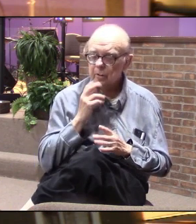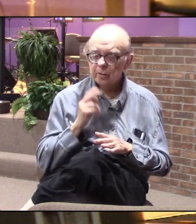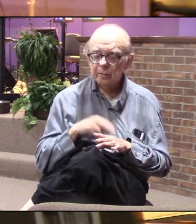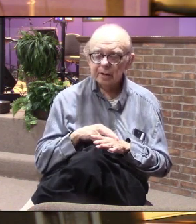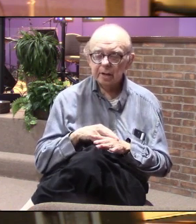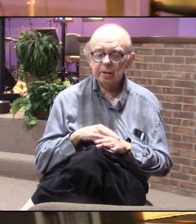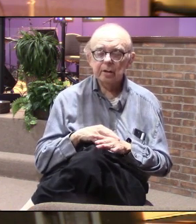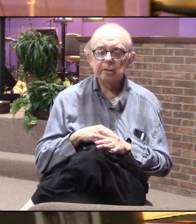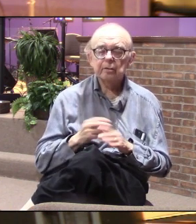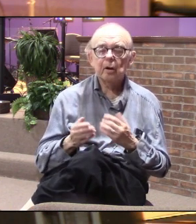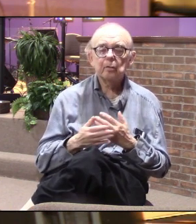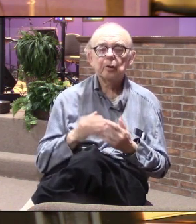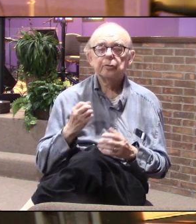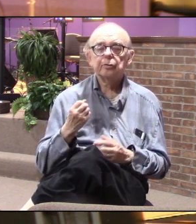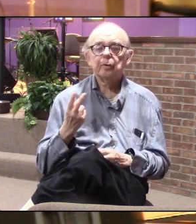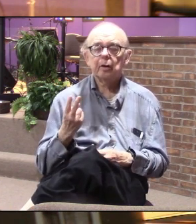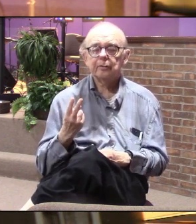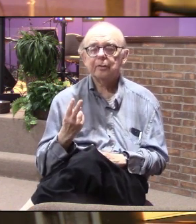till 12.